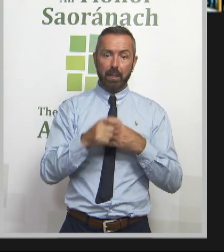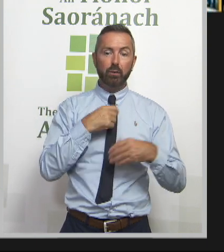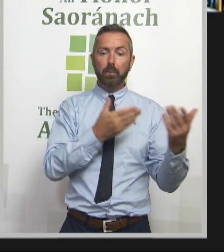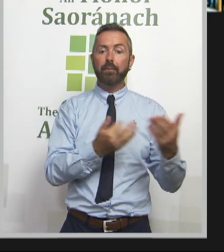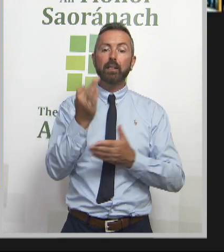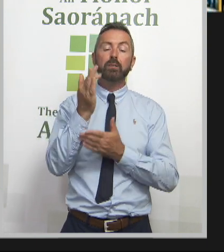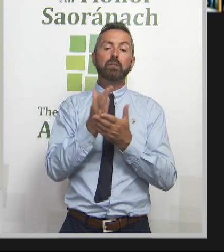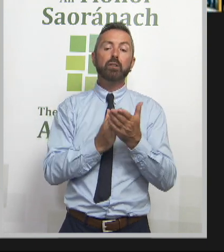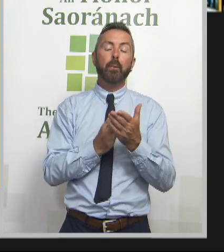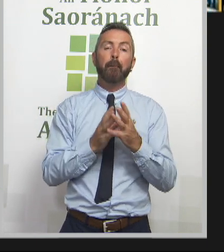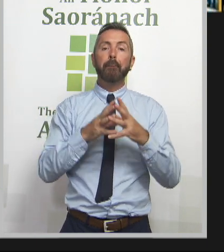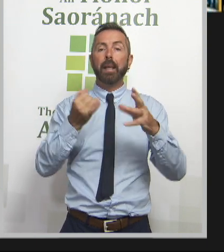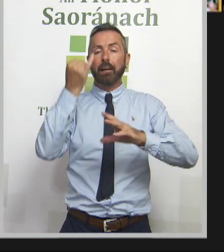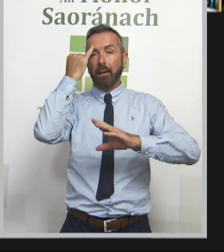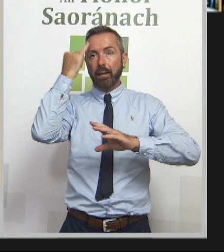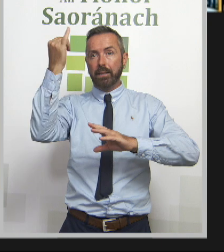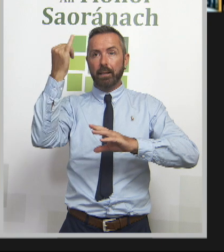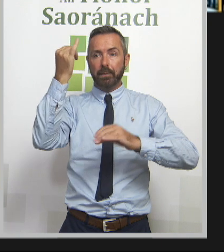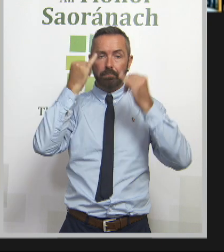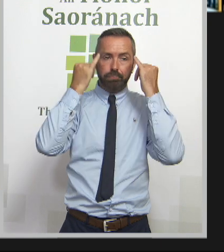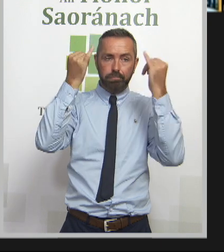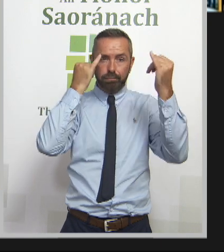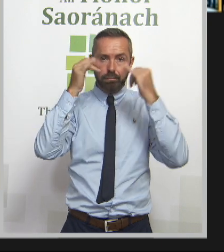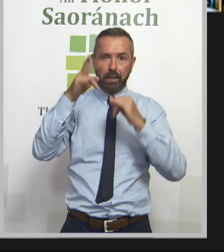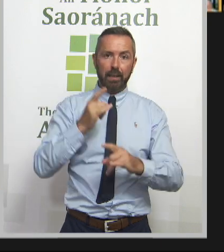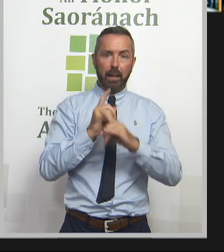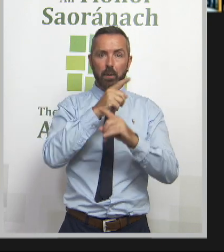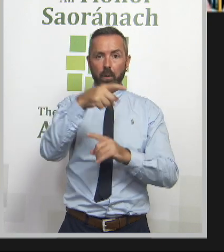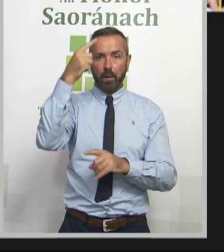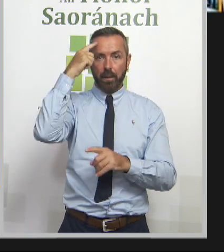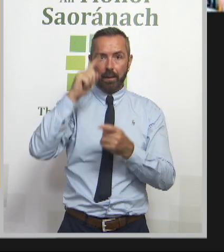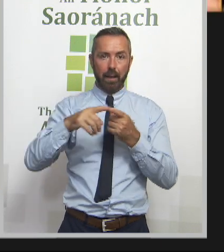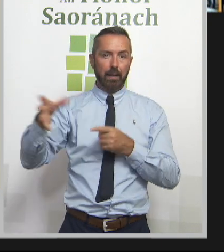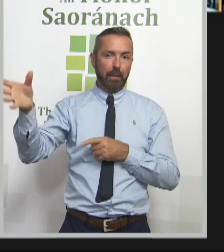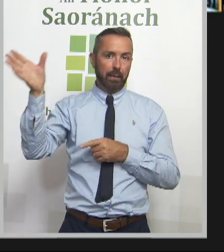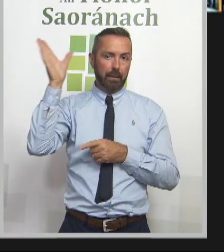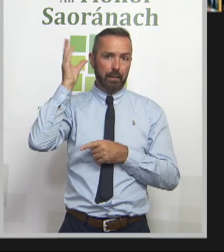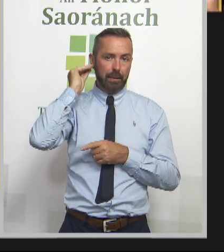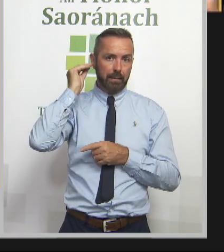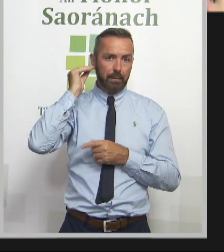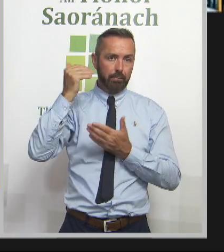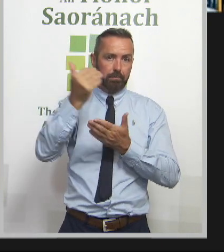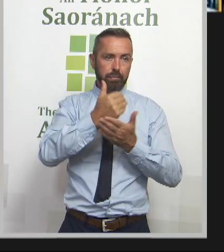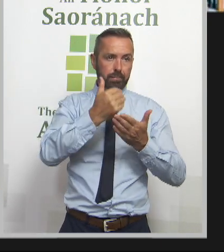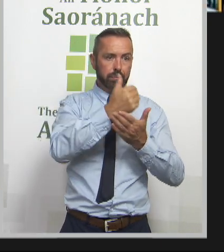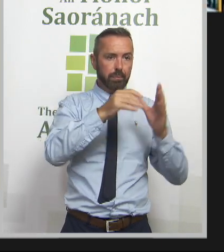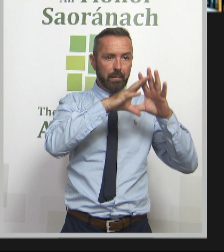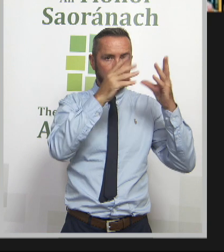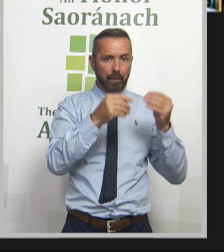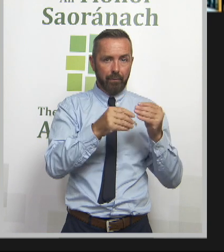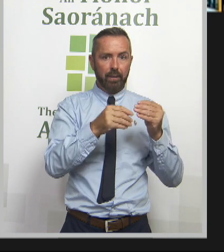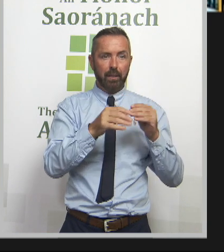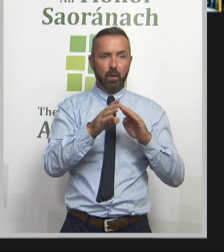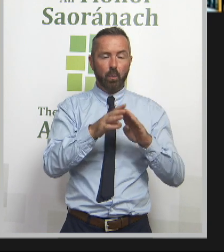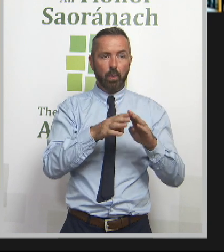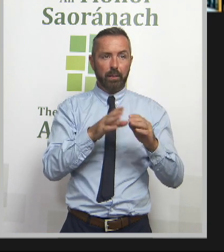big concepts that I hope help you think and listen and gather everything, the complexity of